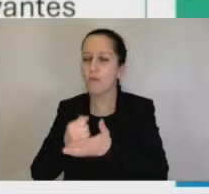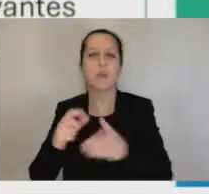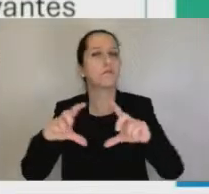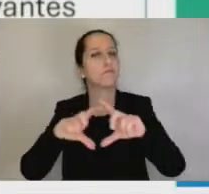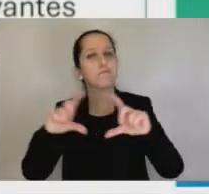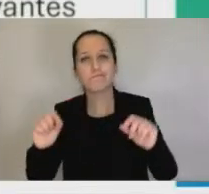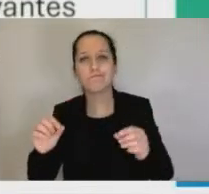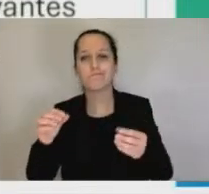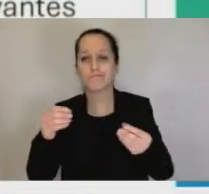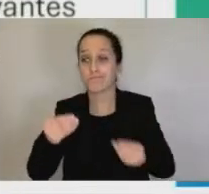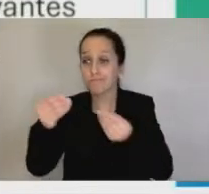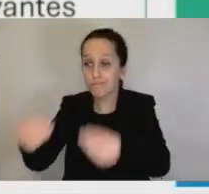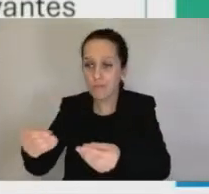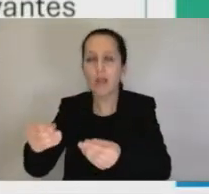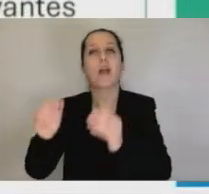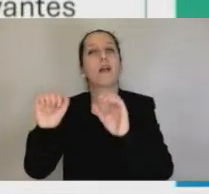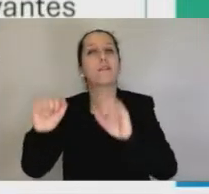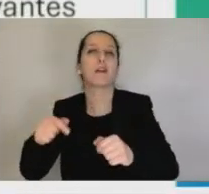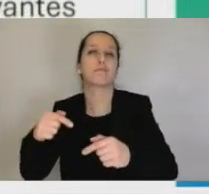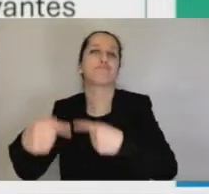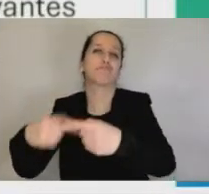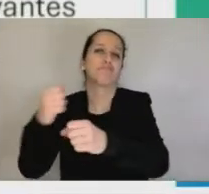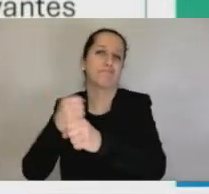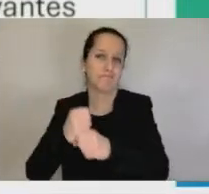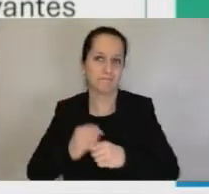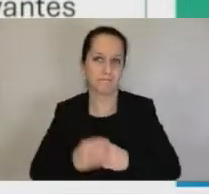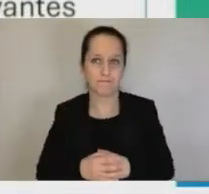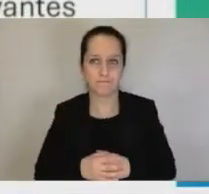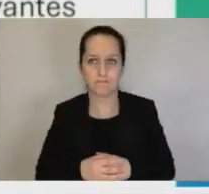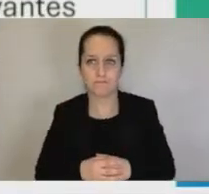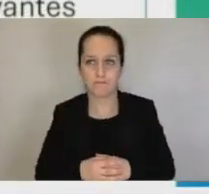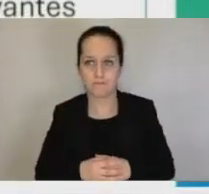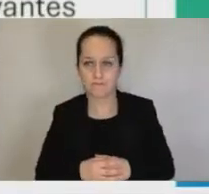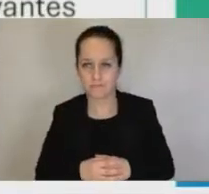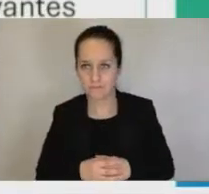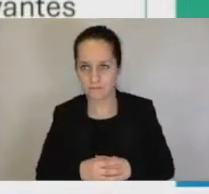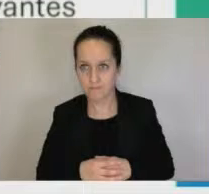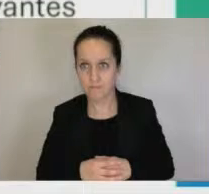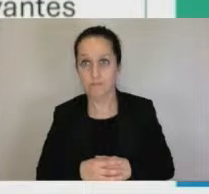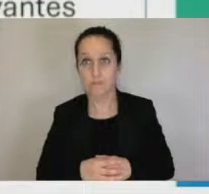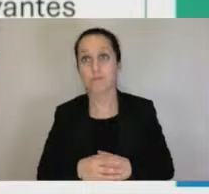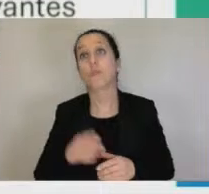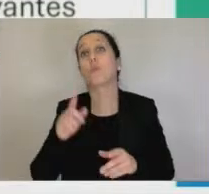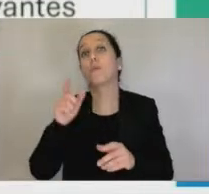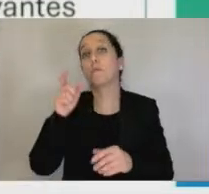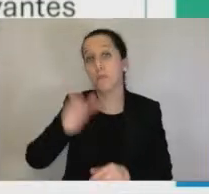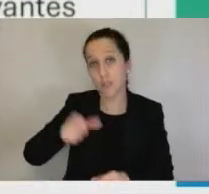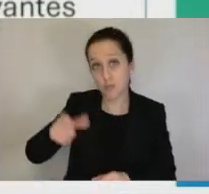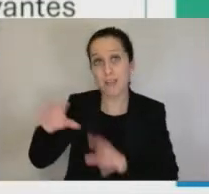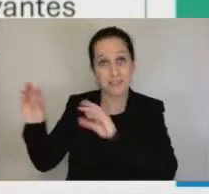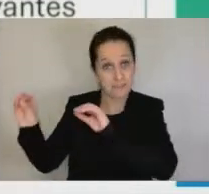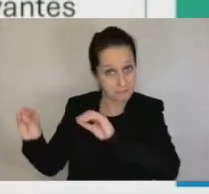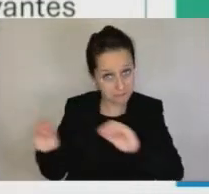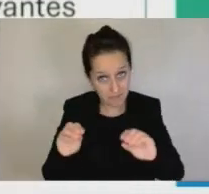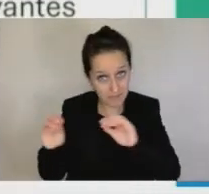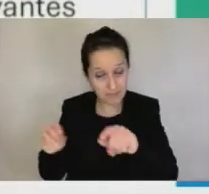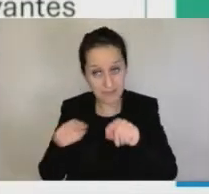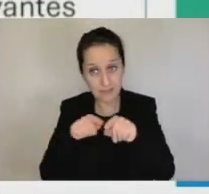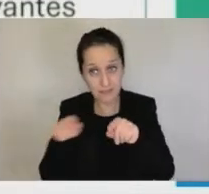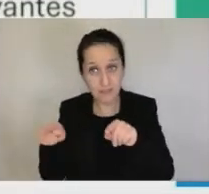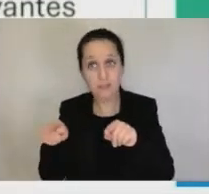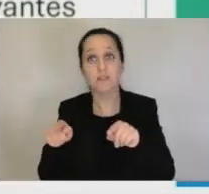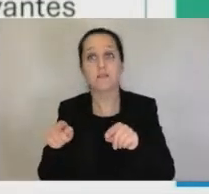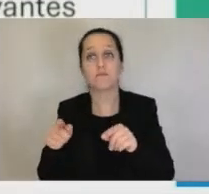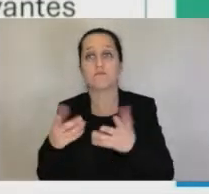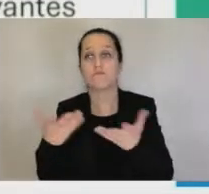initial documentation that could be temporary. The idea is also to the